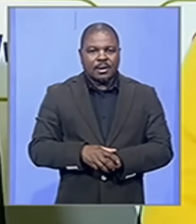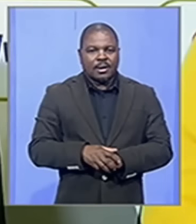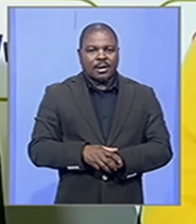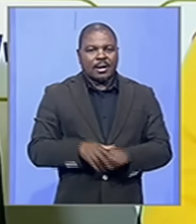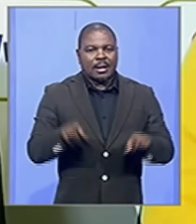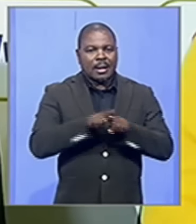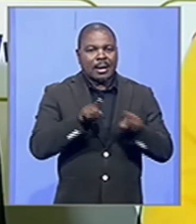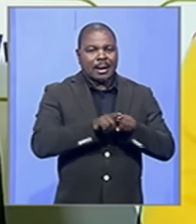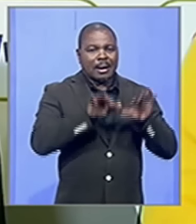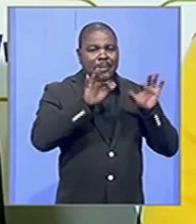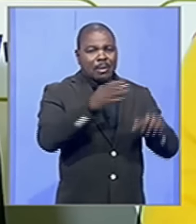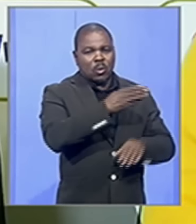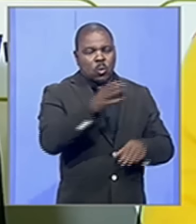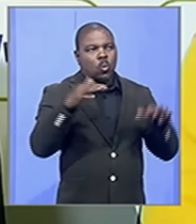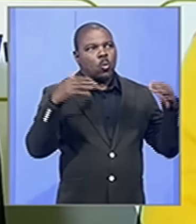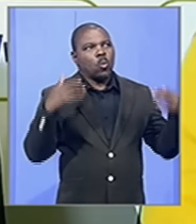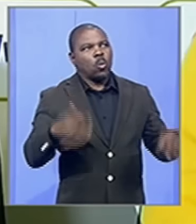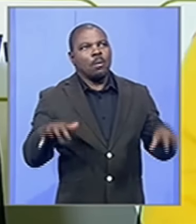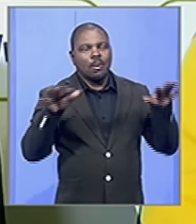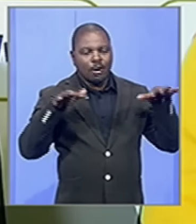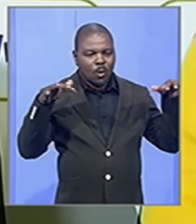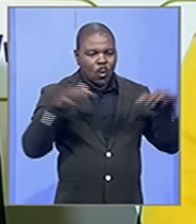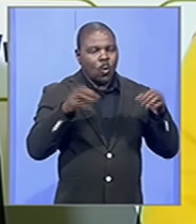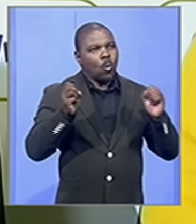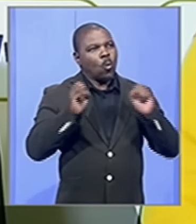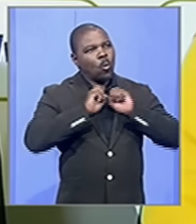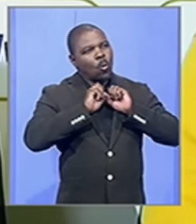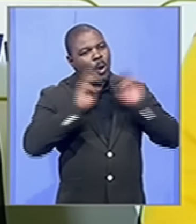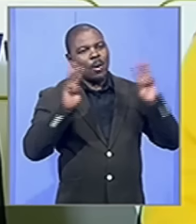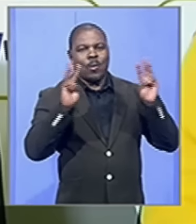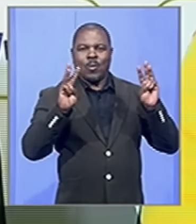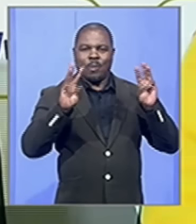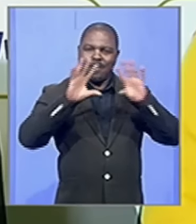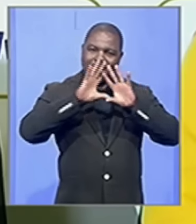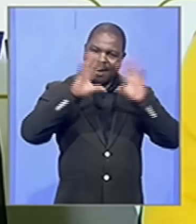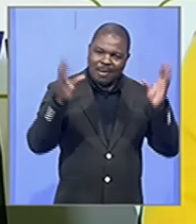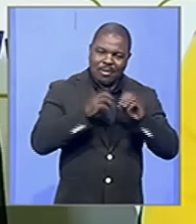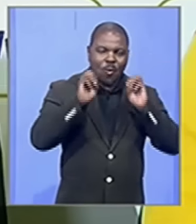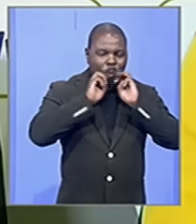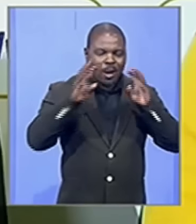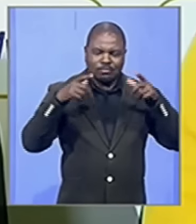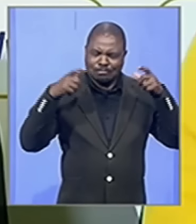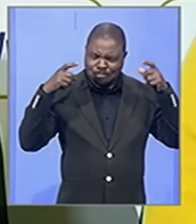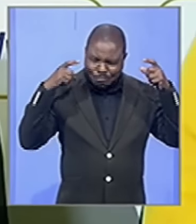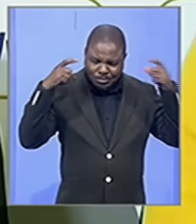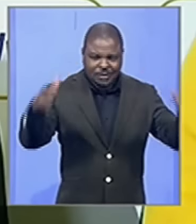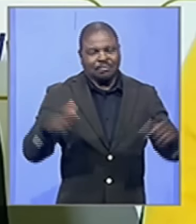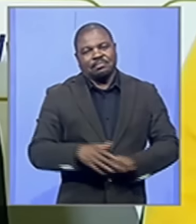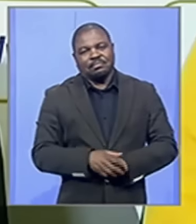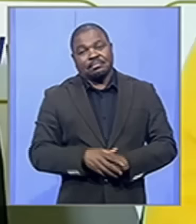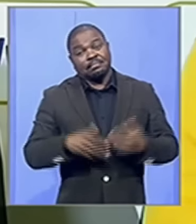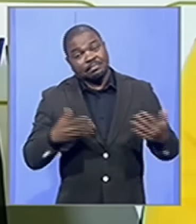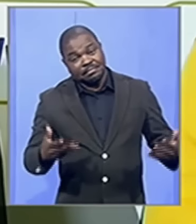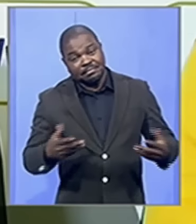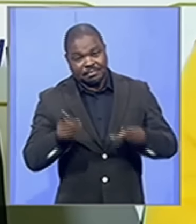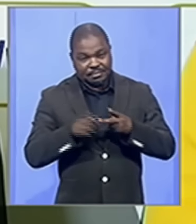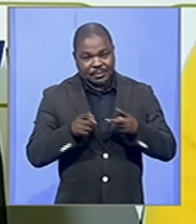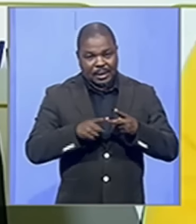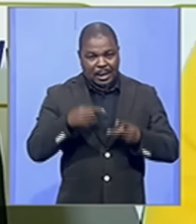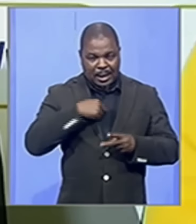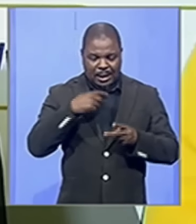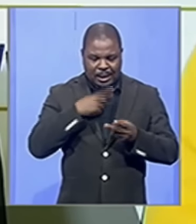crowd was wow, like the people, everything, there was like wow, it was massive. And then when I went